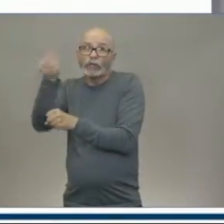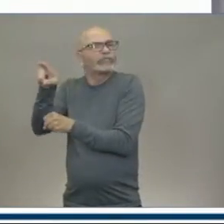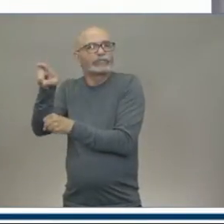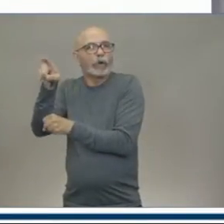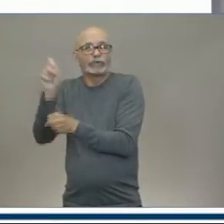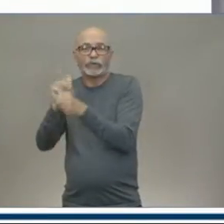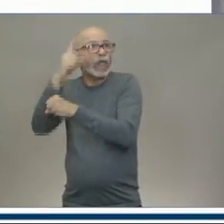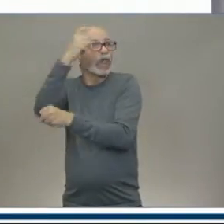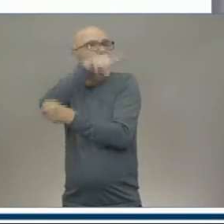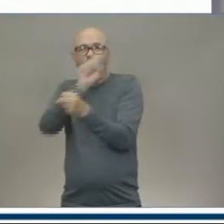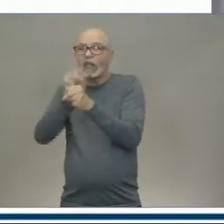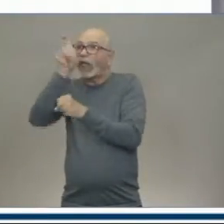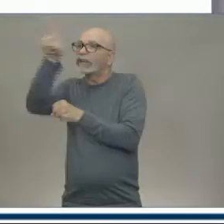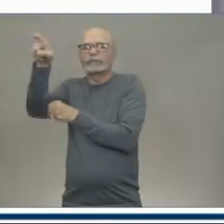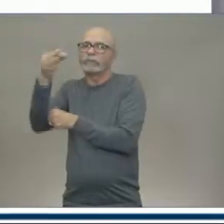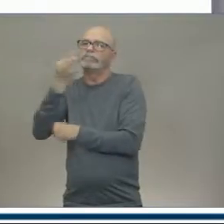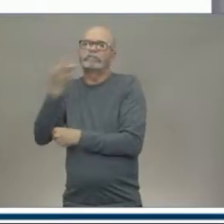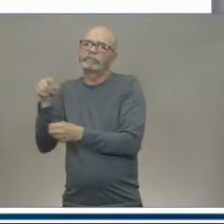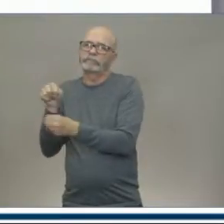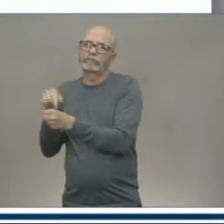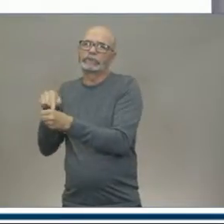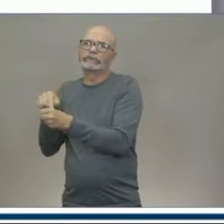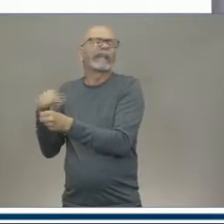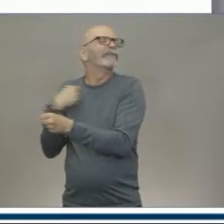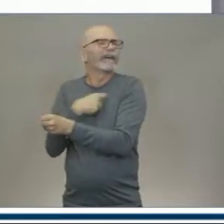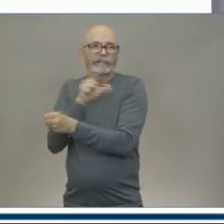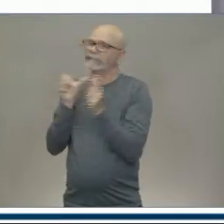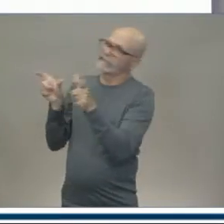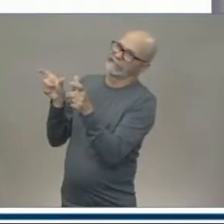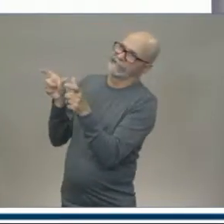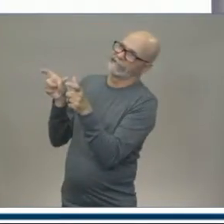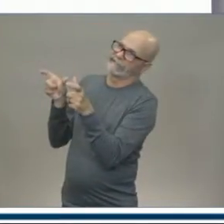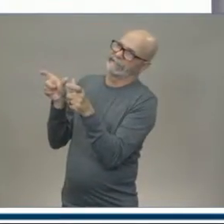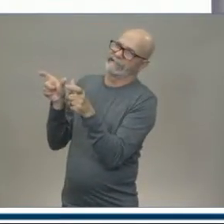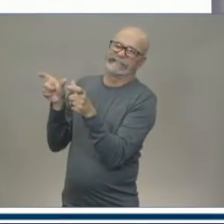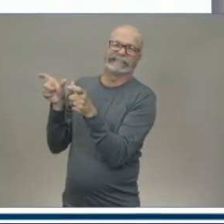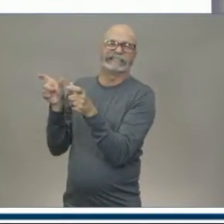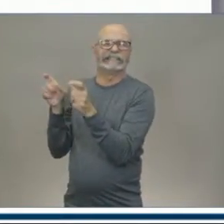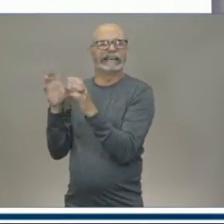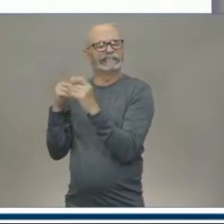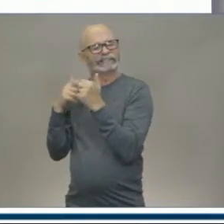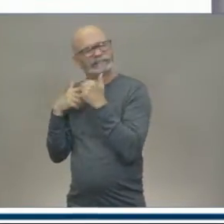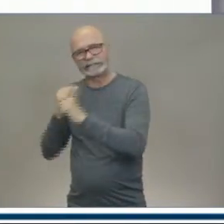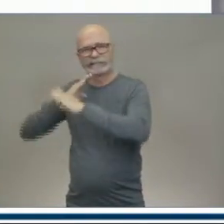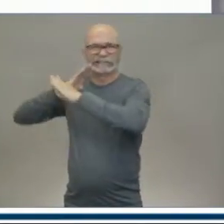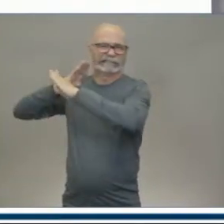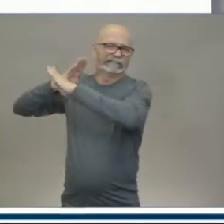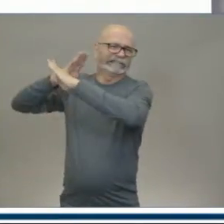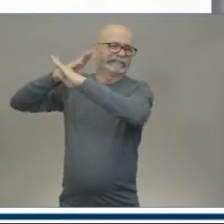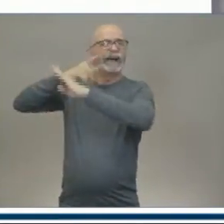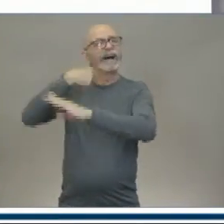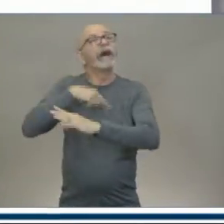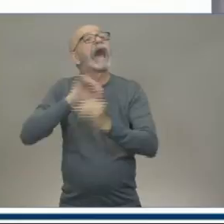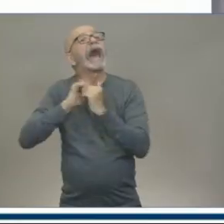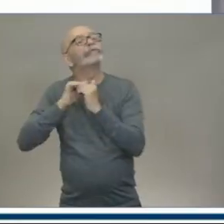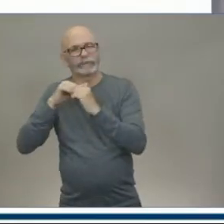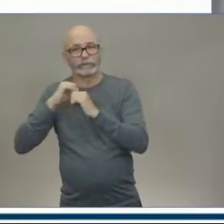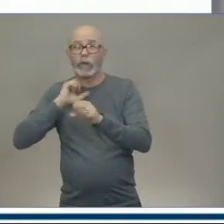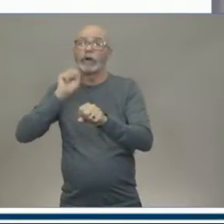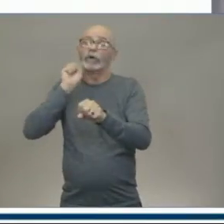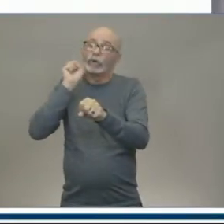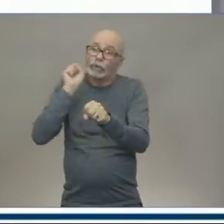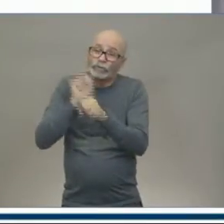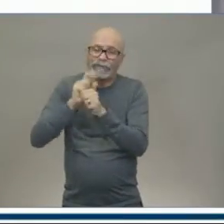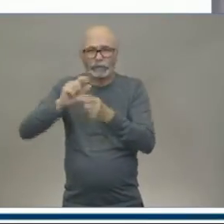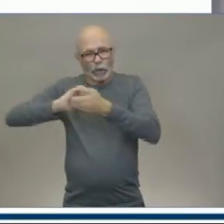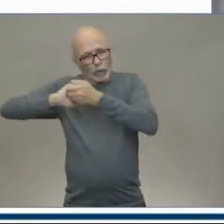We have worked too hard to contain COVID. We have worked together, and we cannot stop now. I